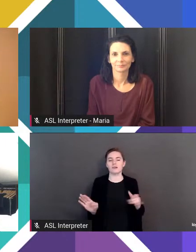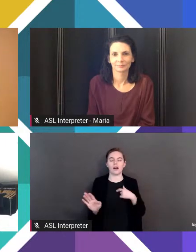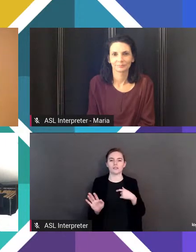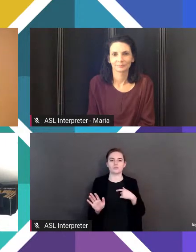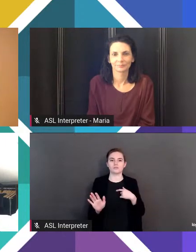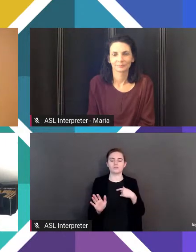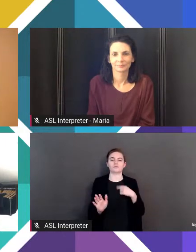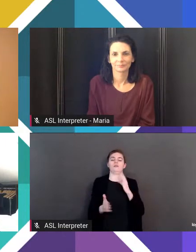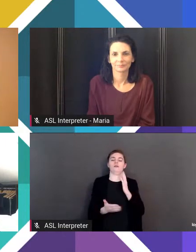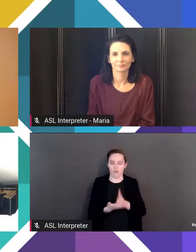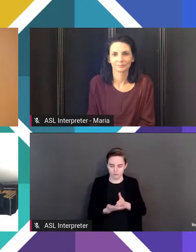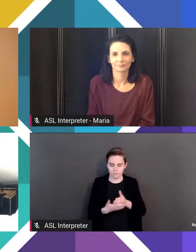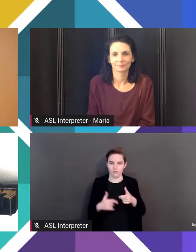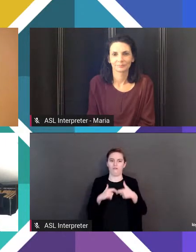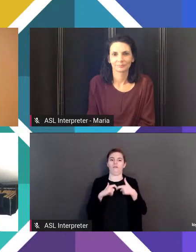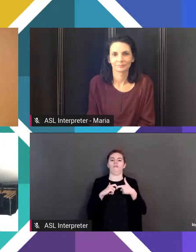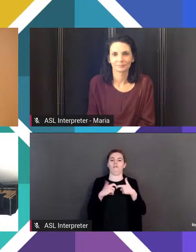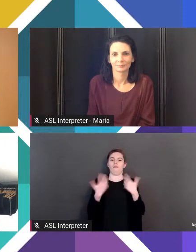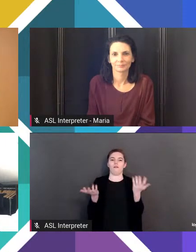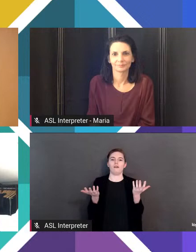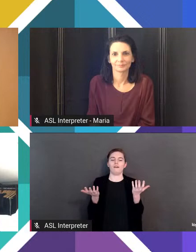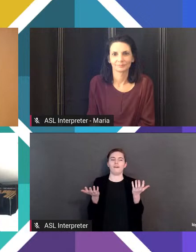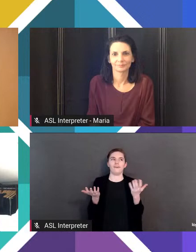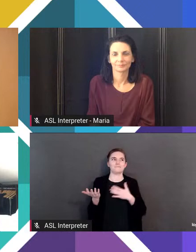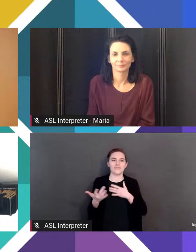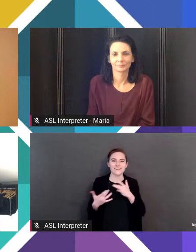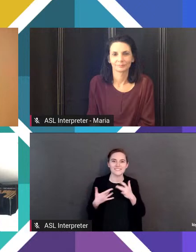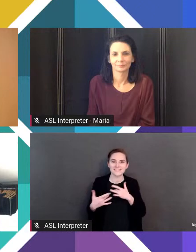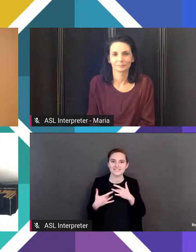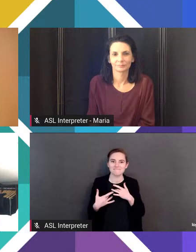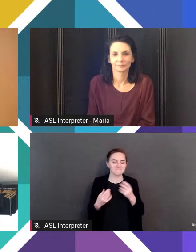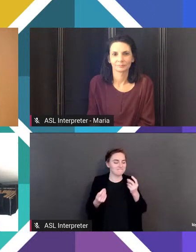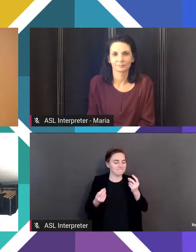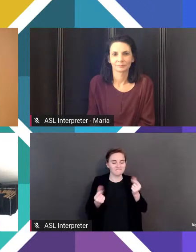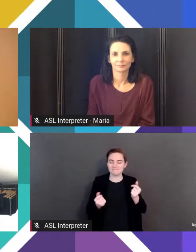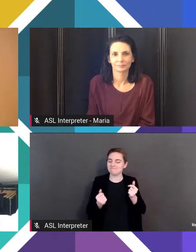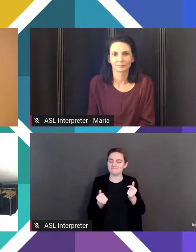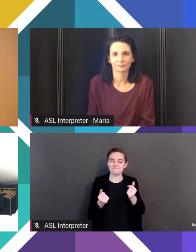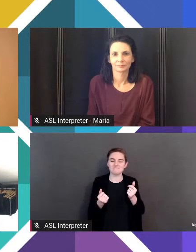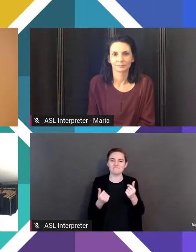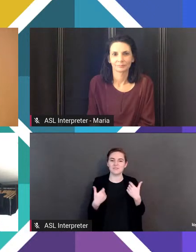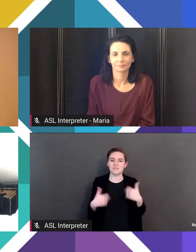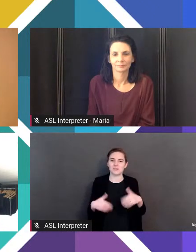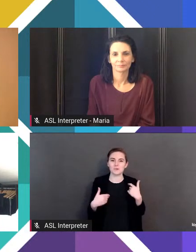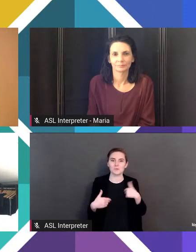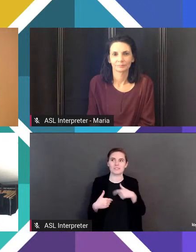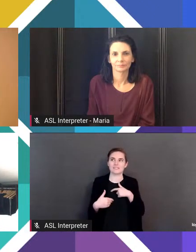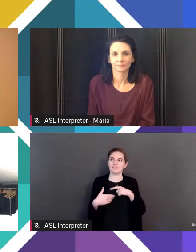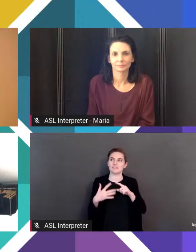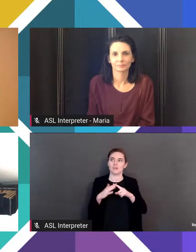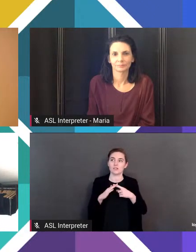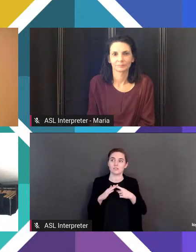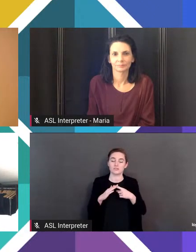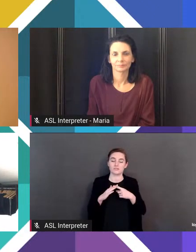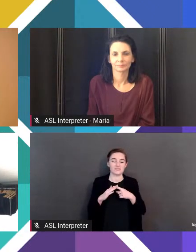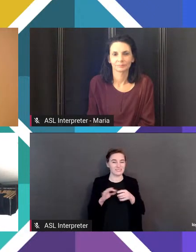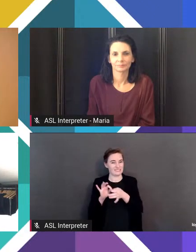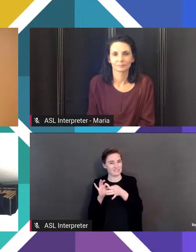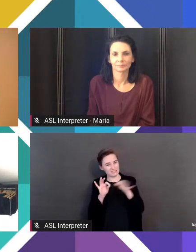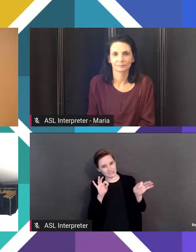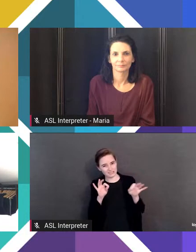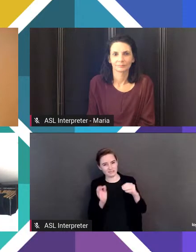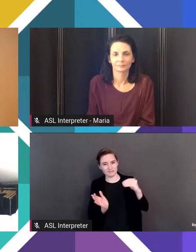you know, my concern is that as soon as we start defining what queer art is